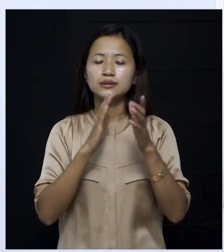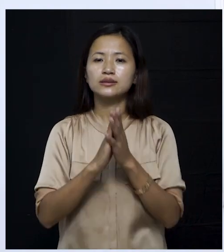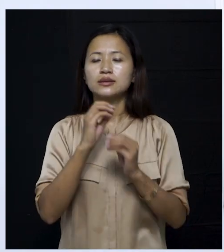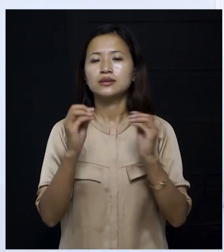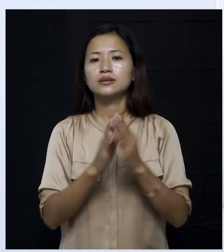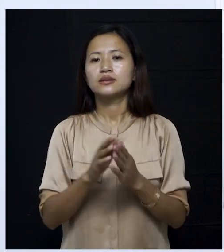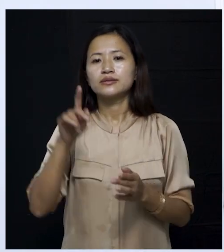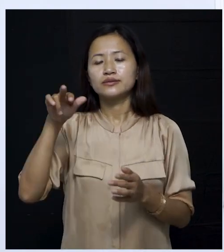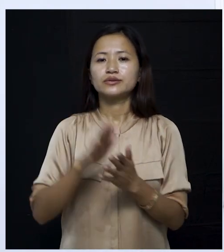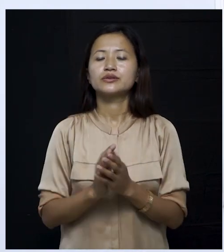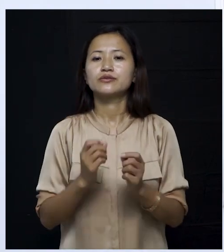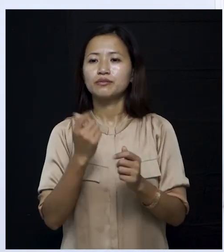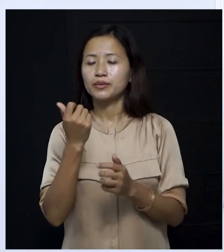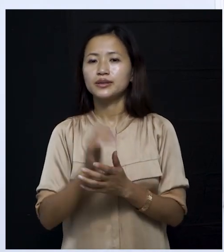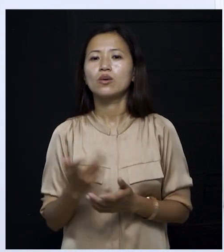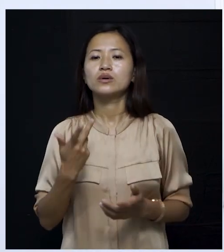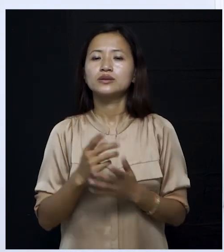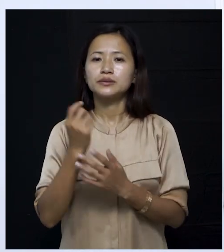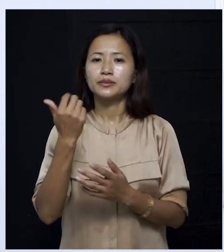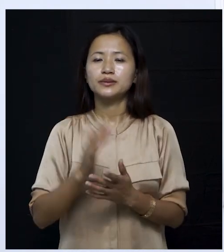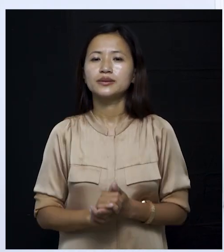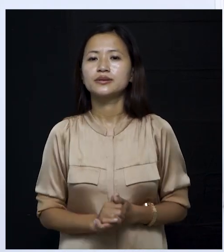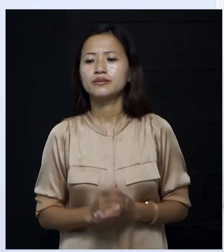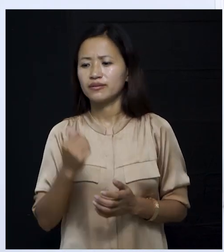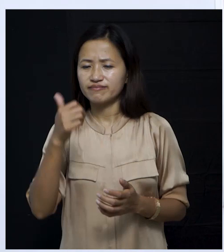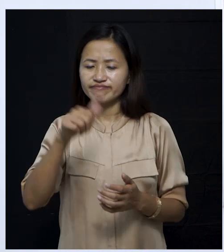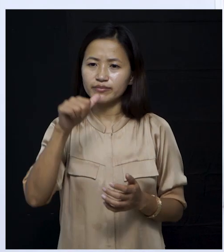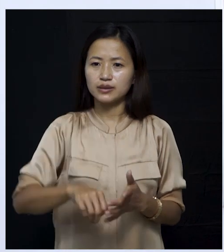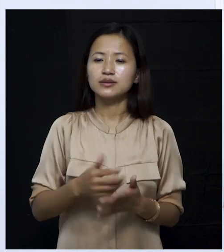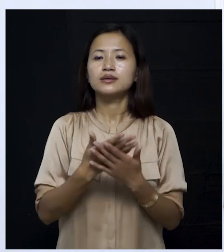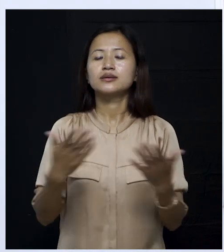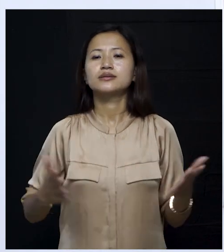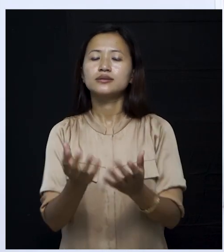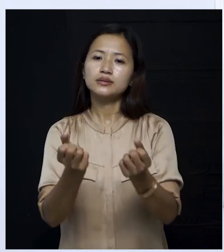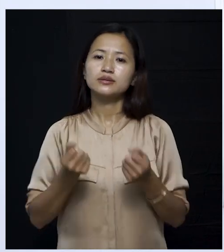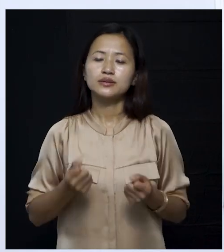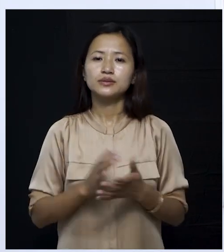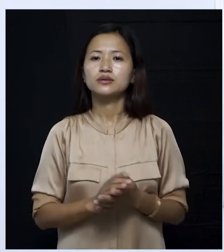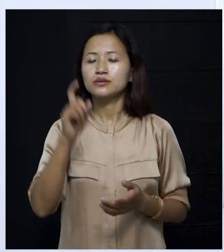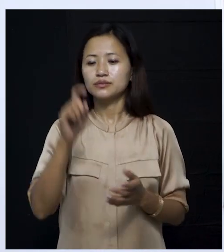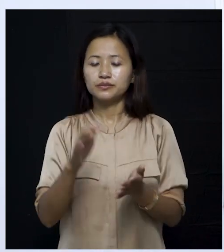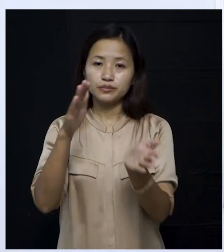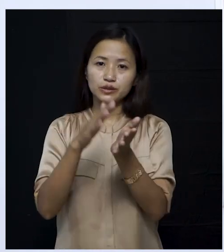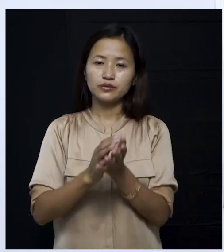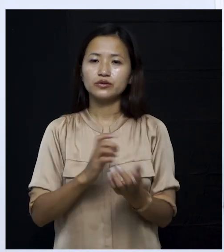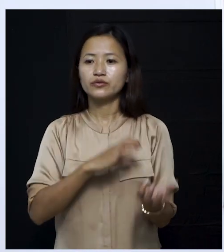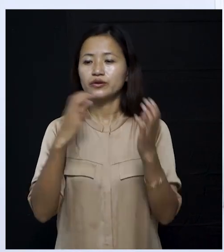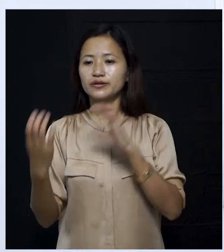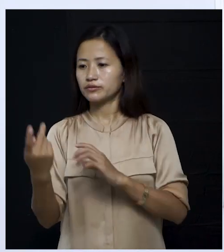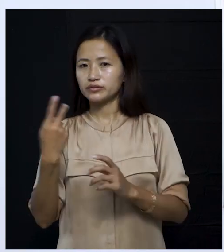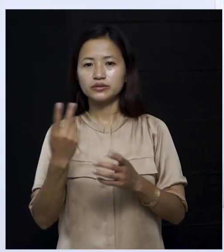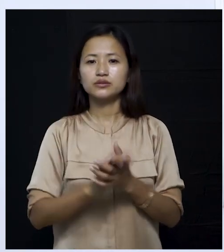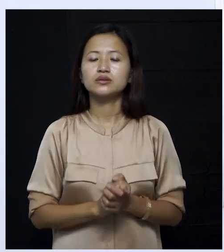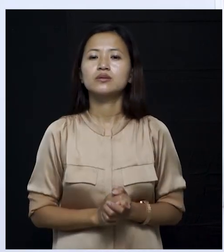the definition of money. What is money? Money is anything that is generally accepted as a medium of exchange, isn't